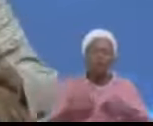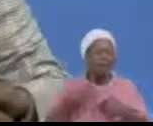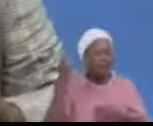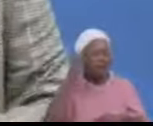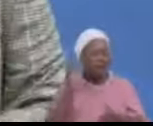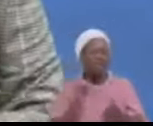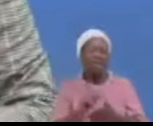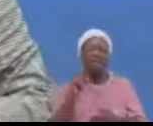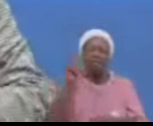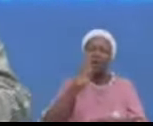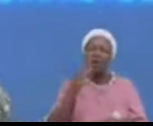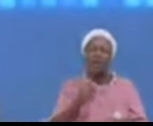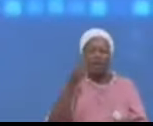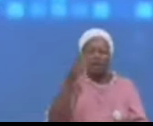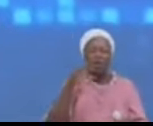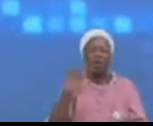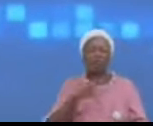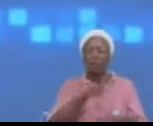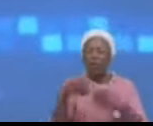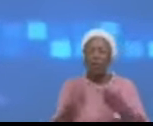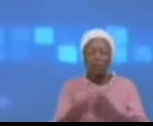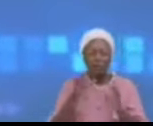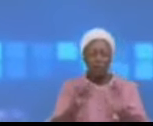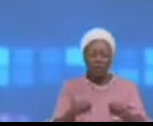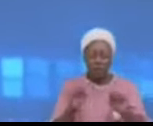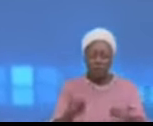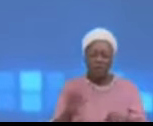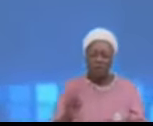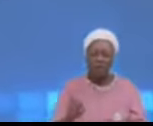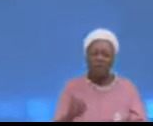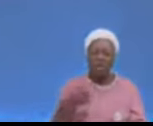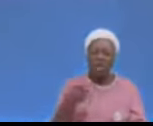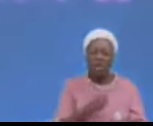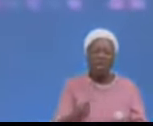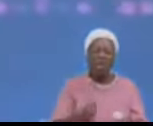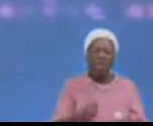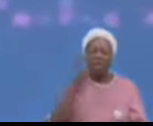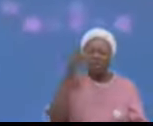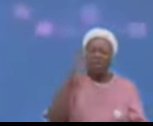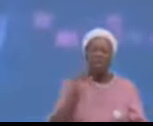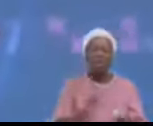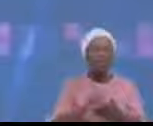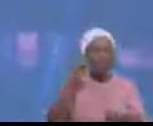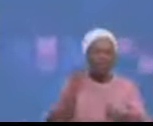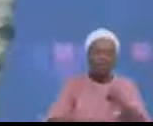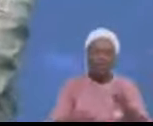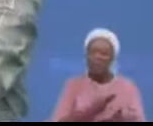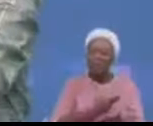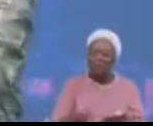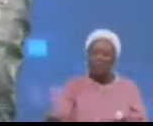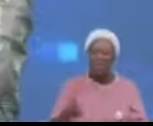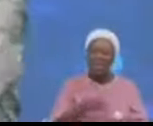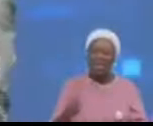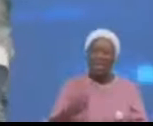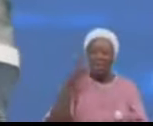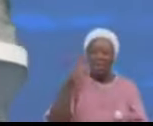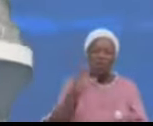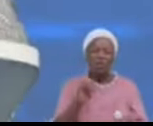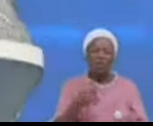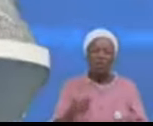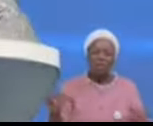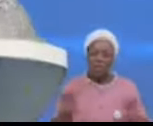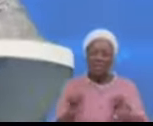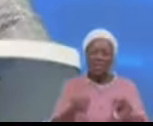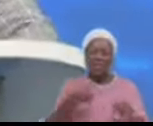God of all possibilities, a God that cannot fail, a God the same